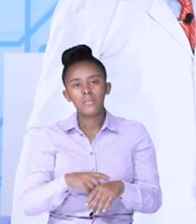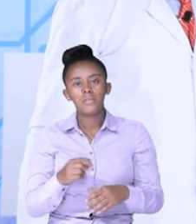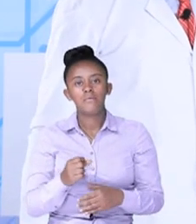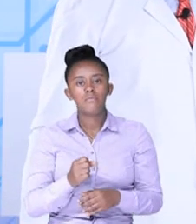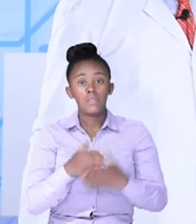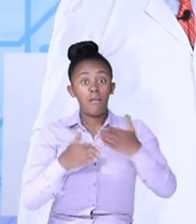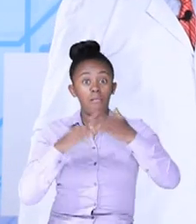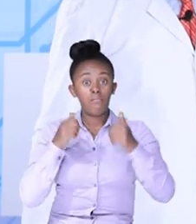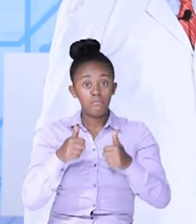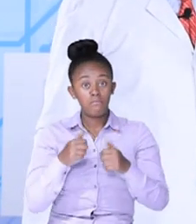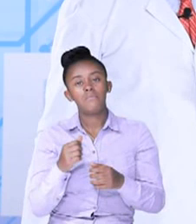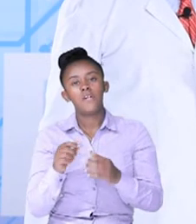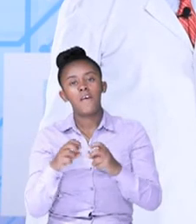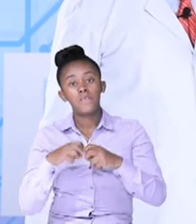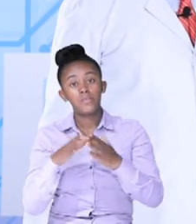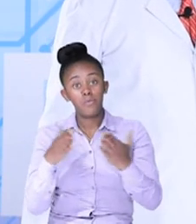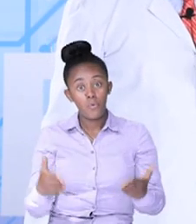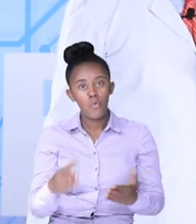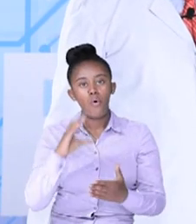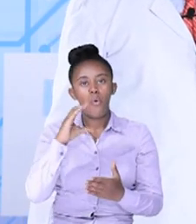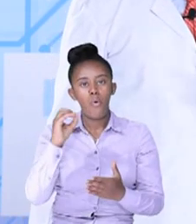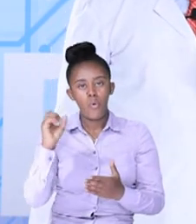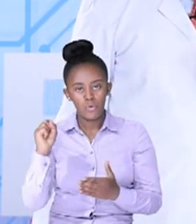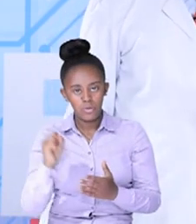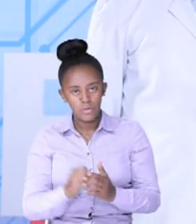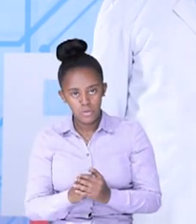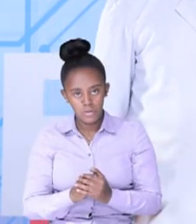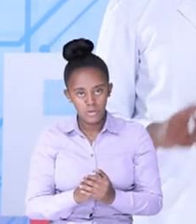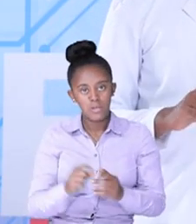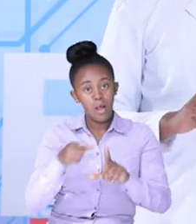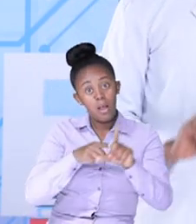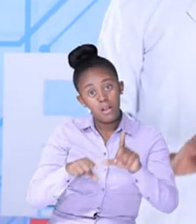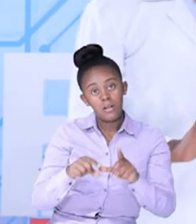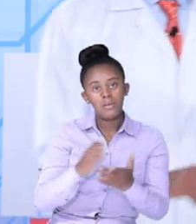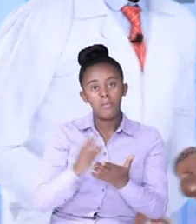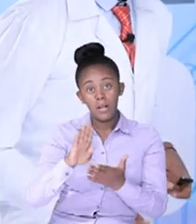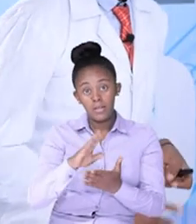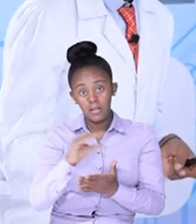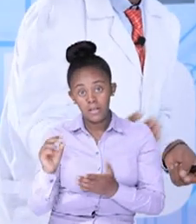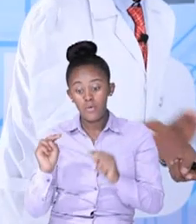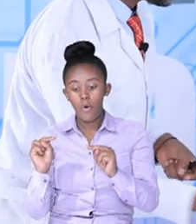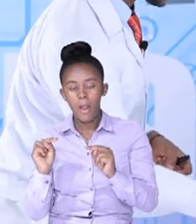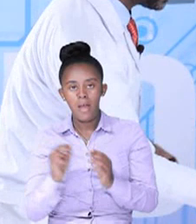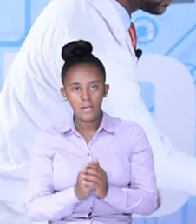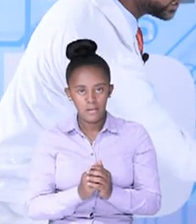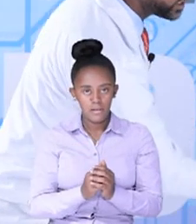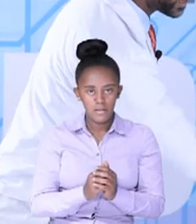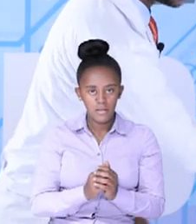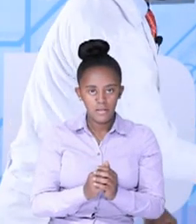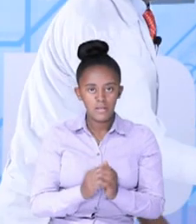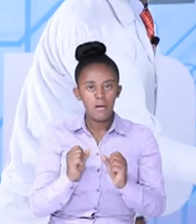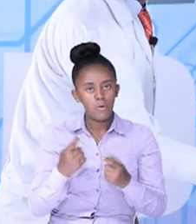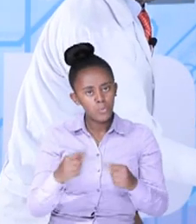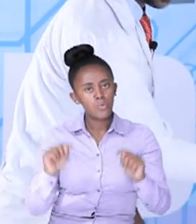use cos, and at that moment think that the angle is between the magnetic field and the normal line. So students, can you try what